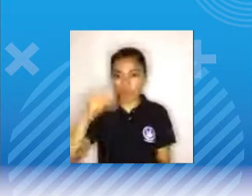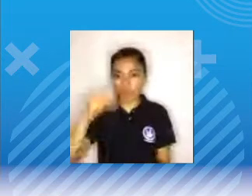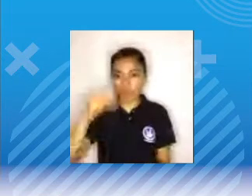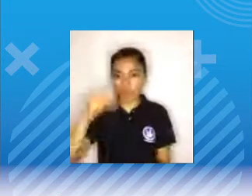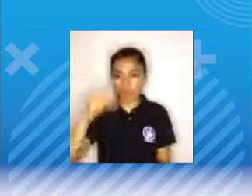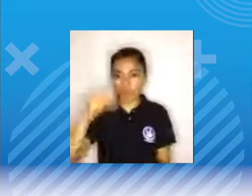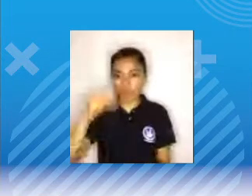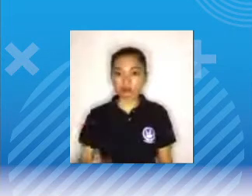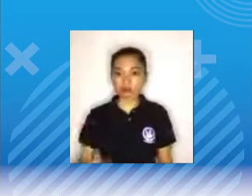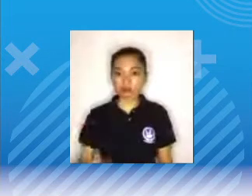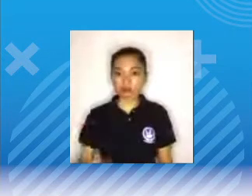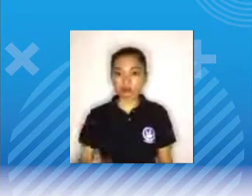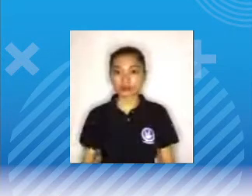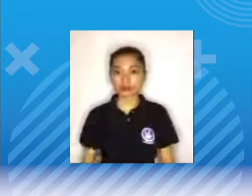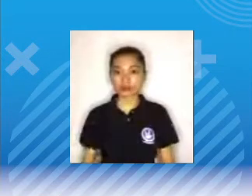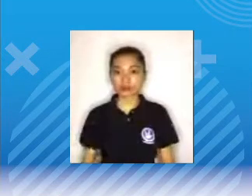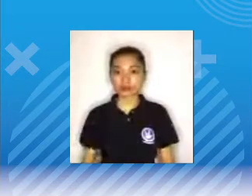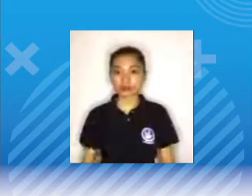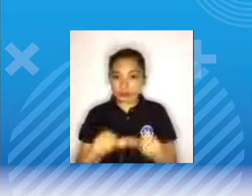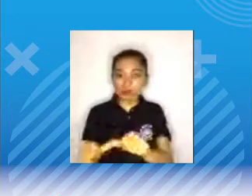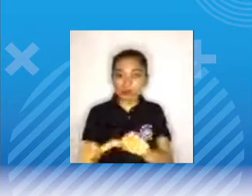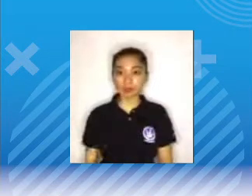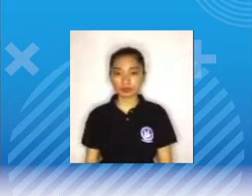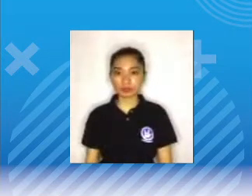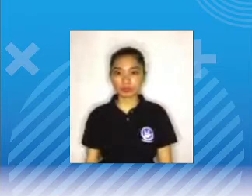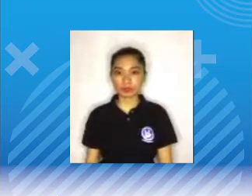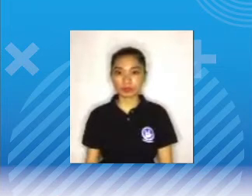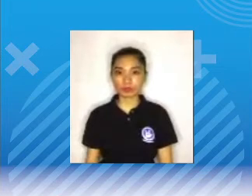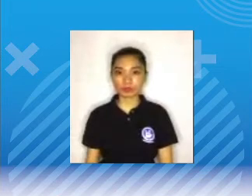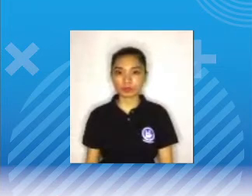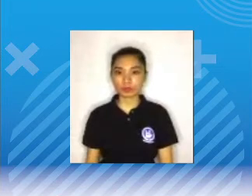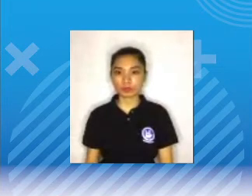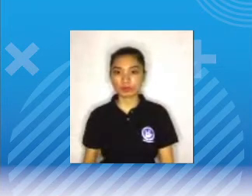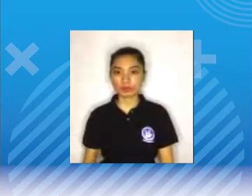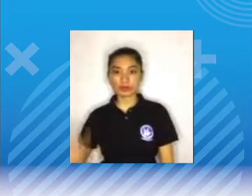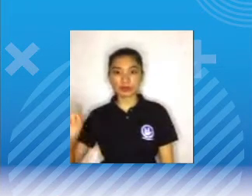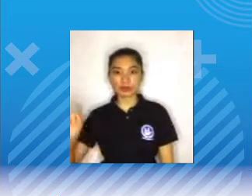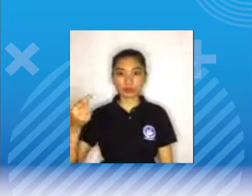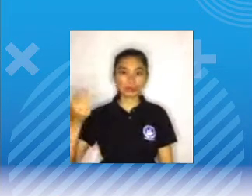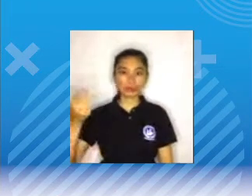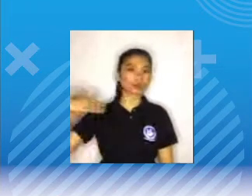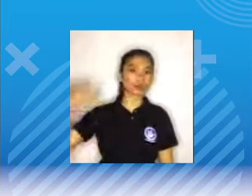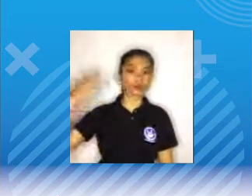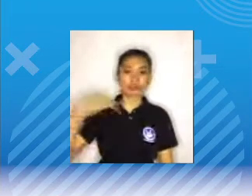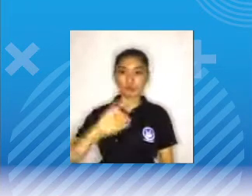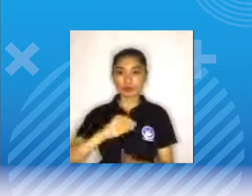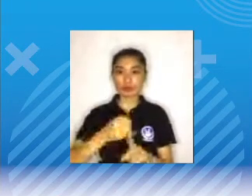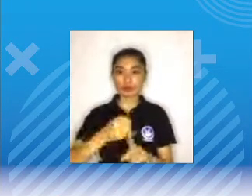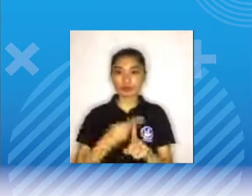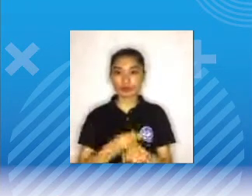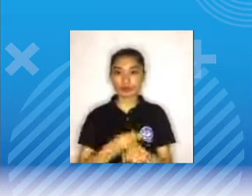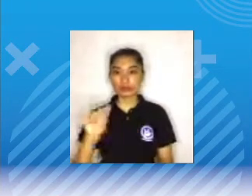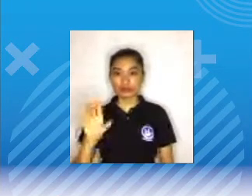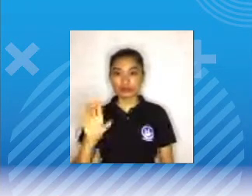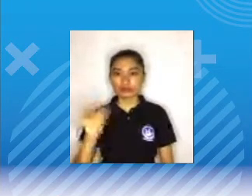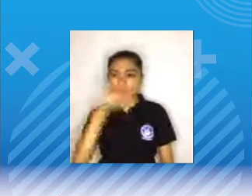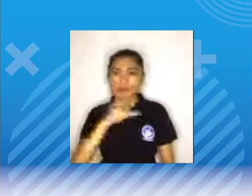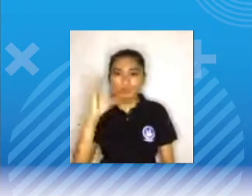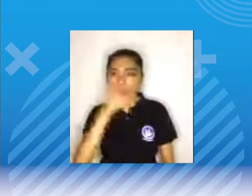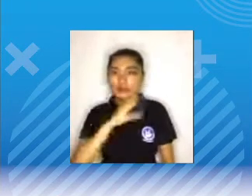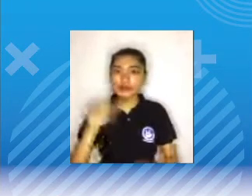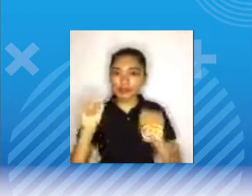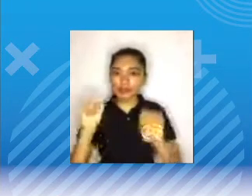July 15, we explored the possibilities on effective distance learning delivery modalities through